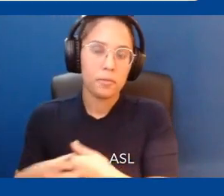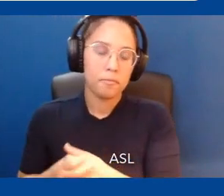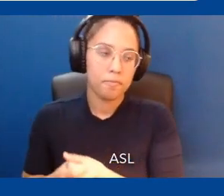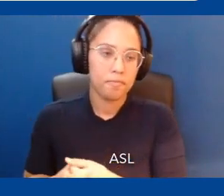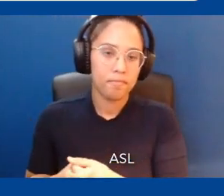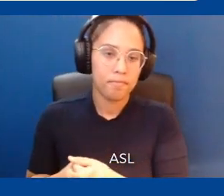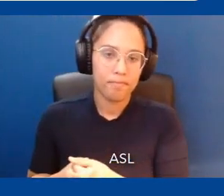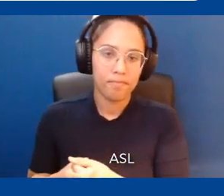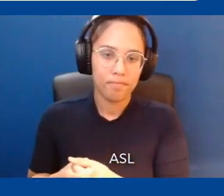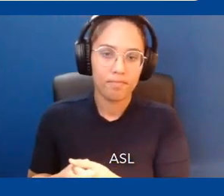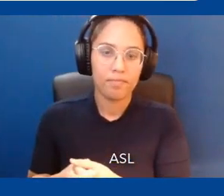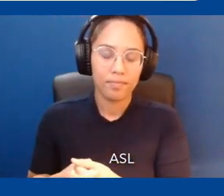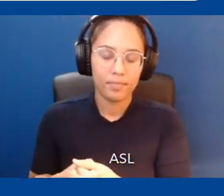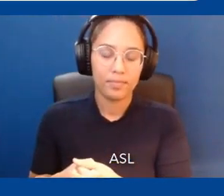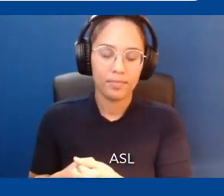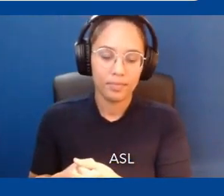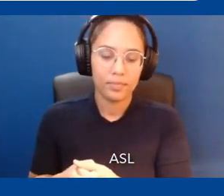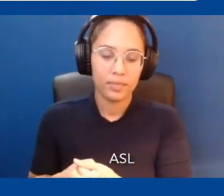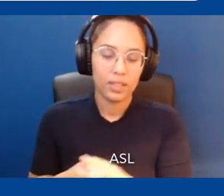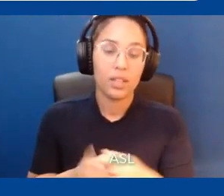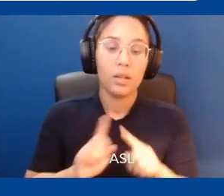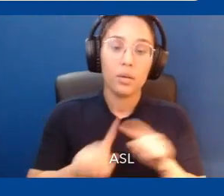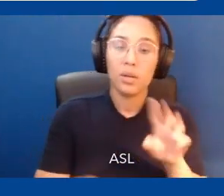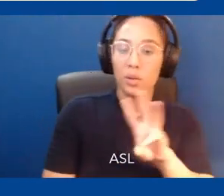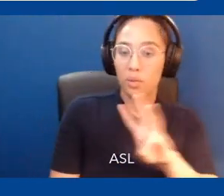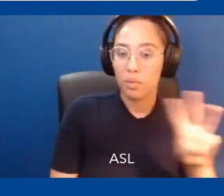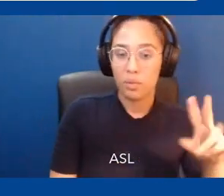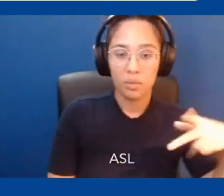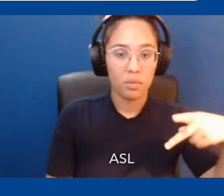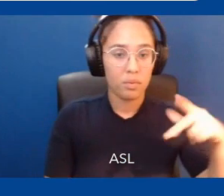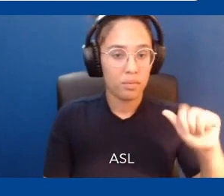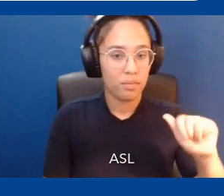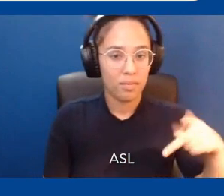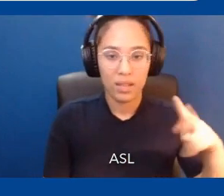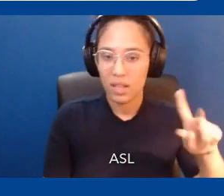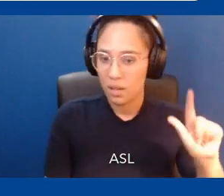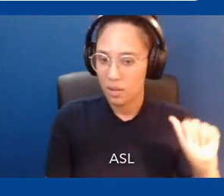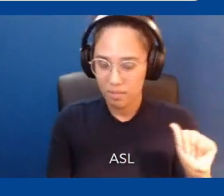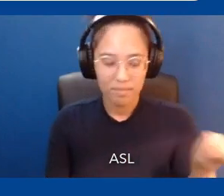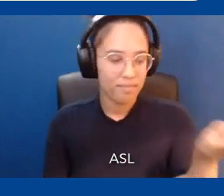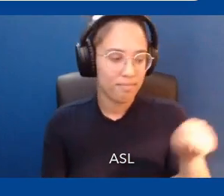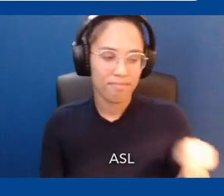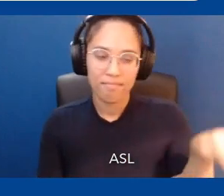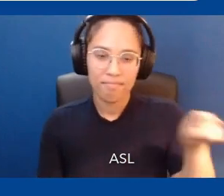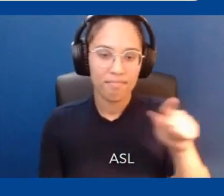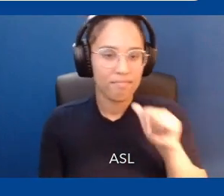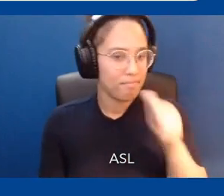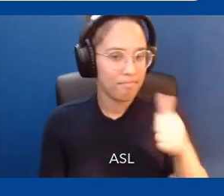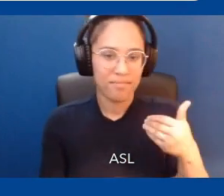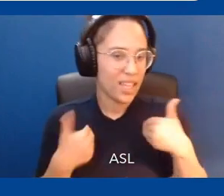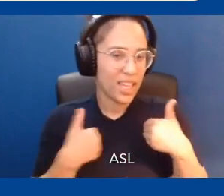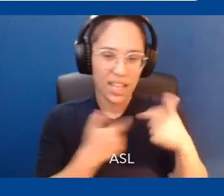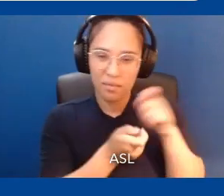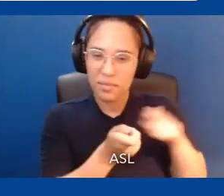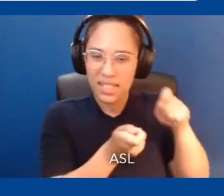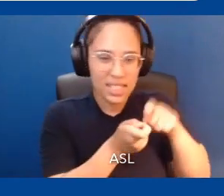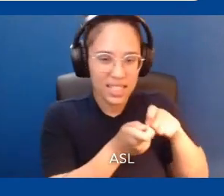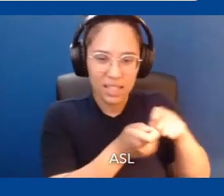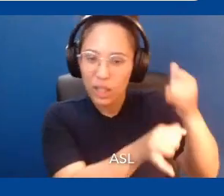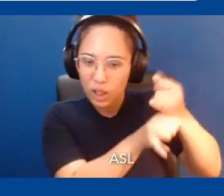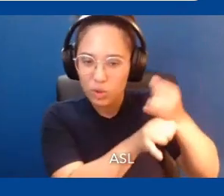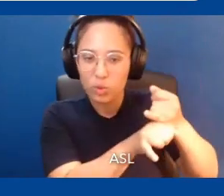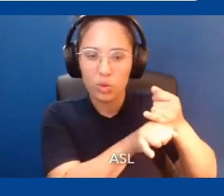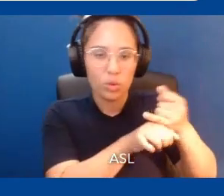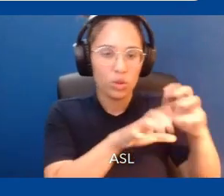North. In West Papua, there is no specific like institution